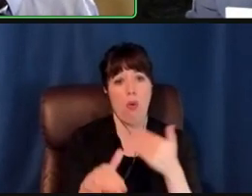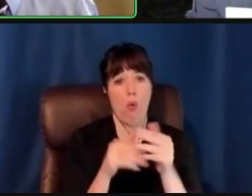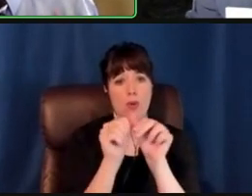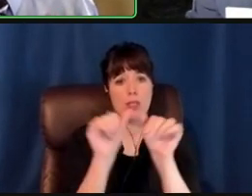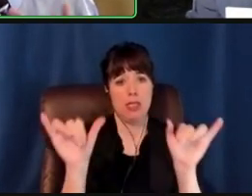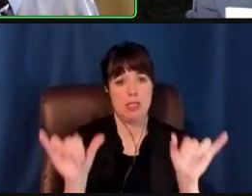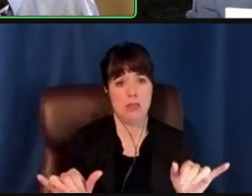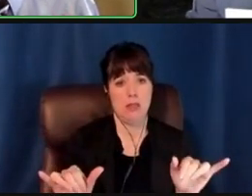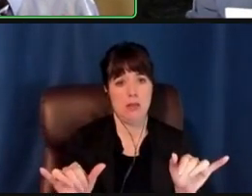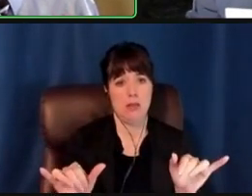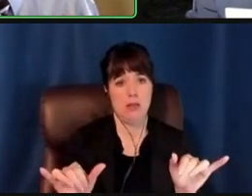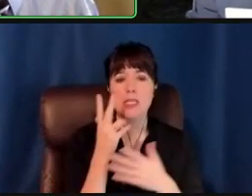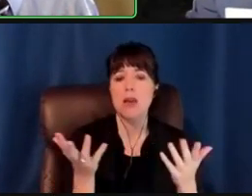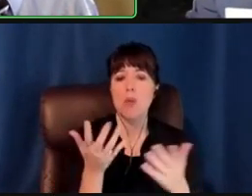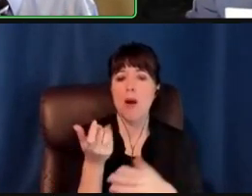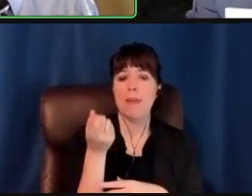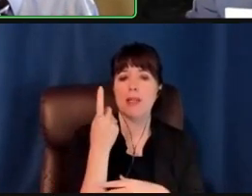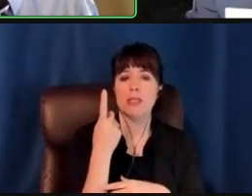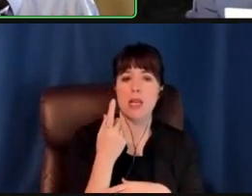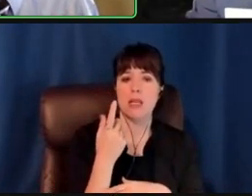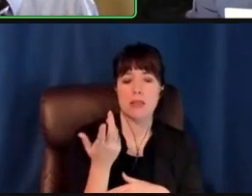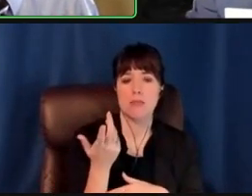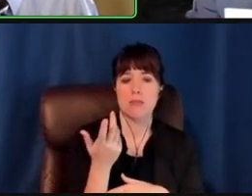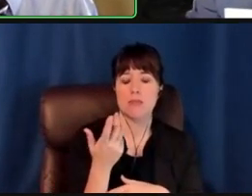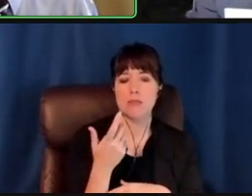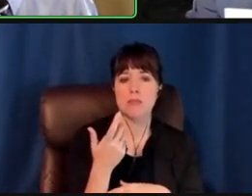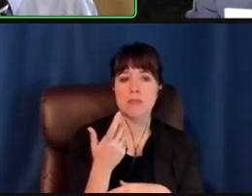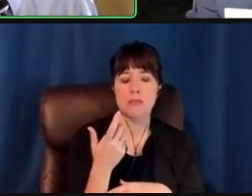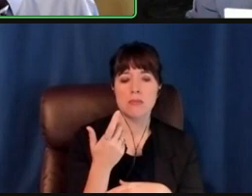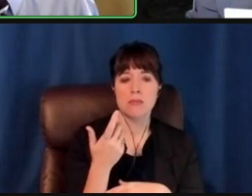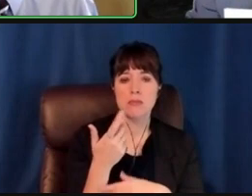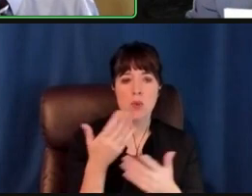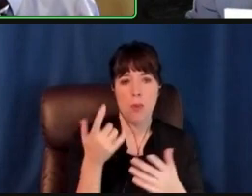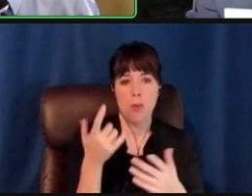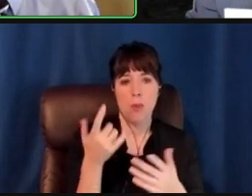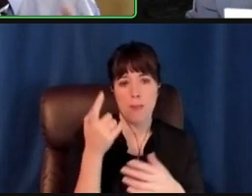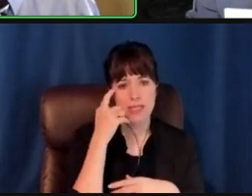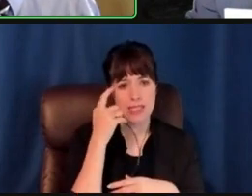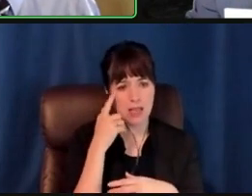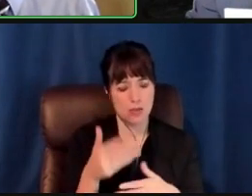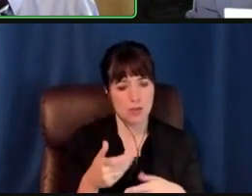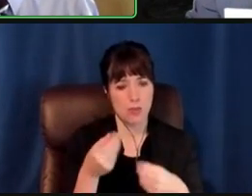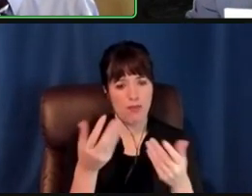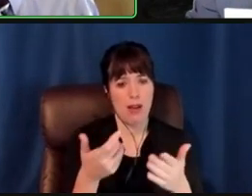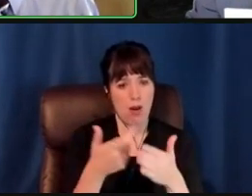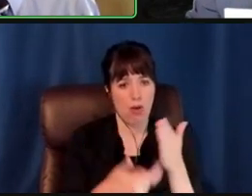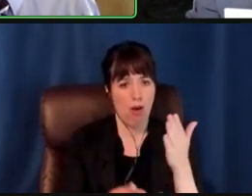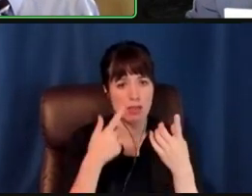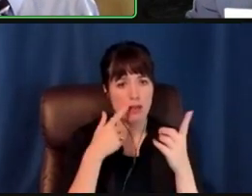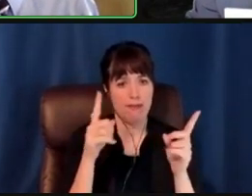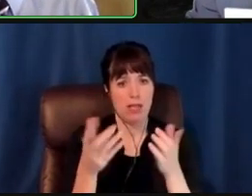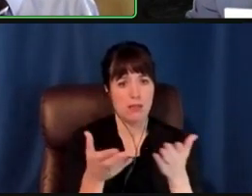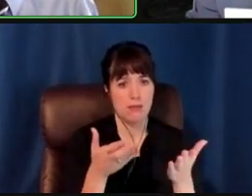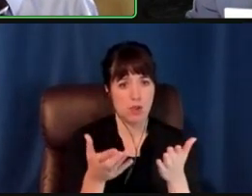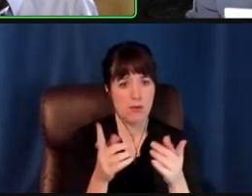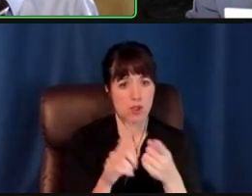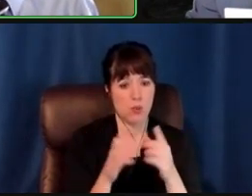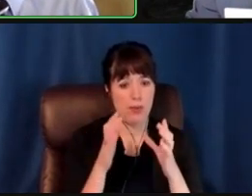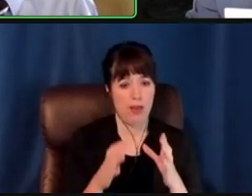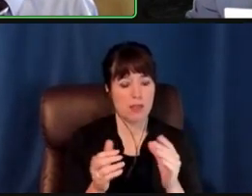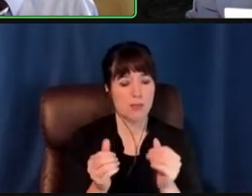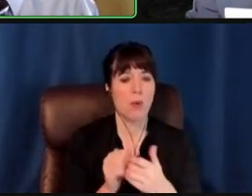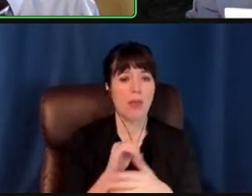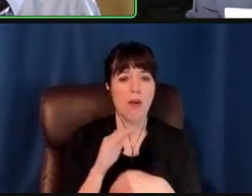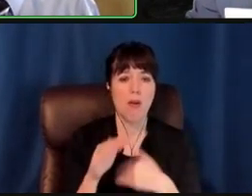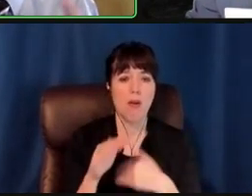and see what makes sense in terms of providing a cost-effective service to the customers with all the options that are being asked for.